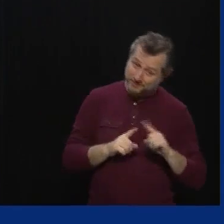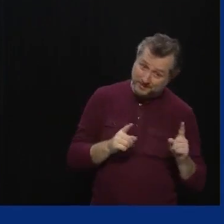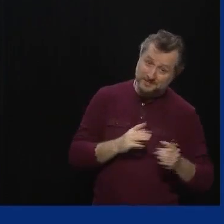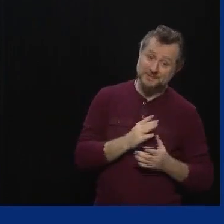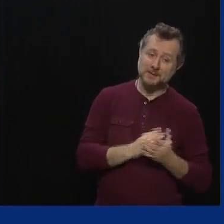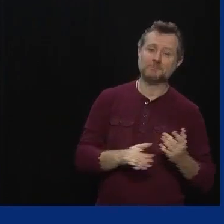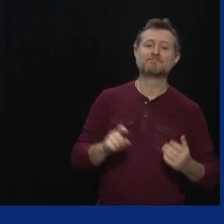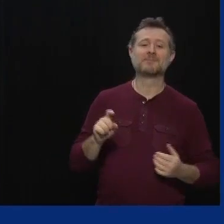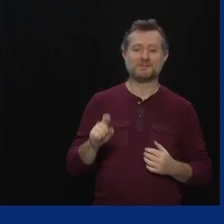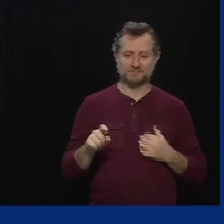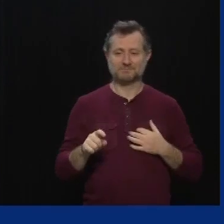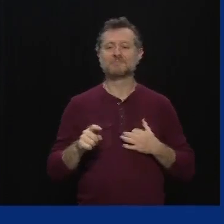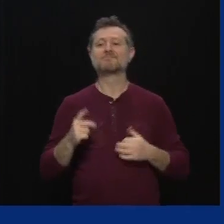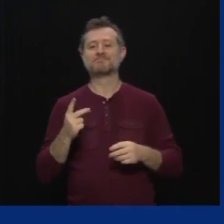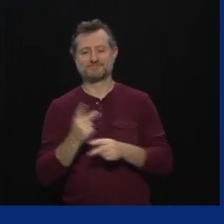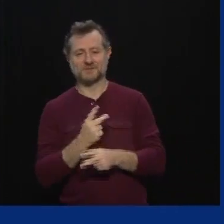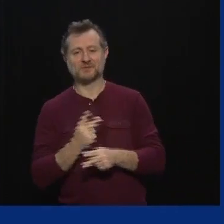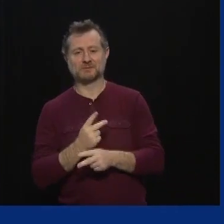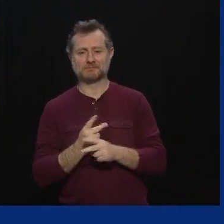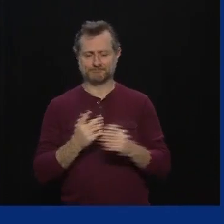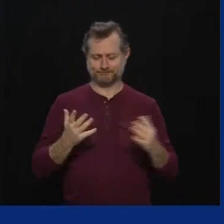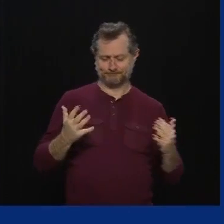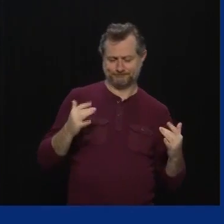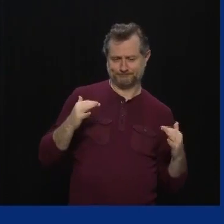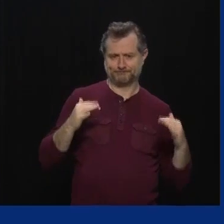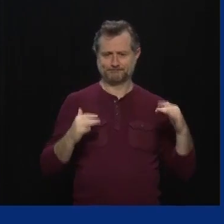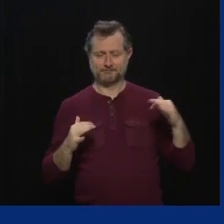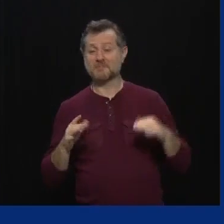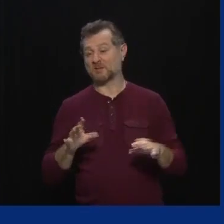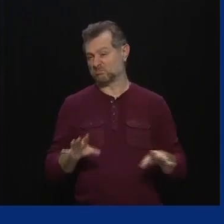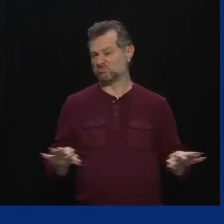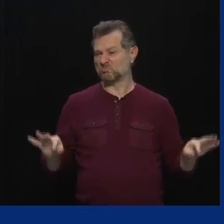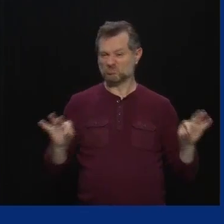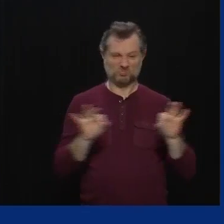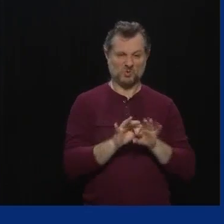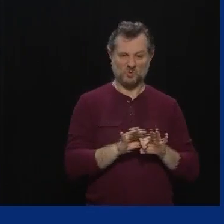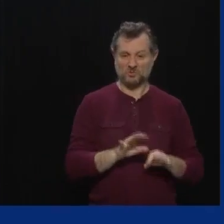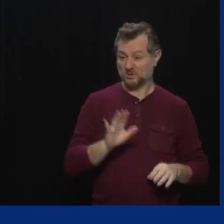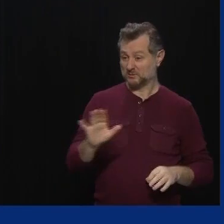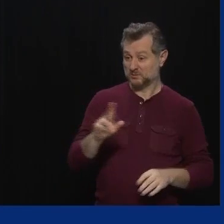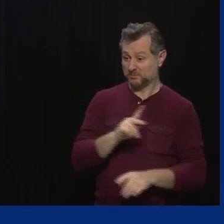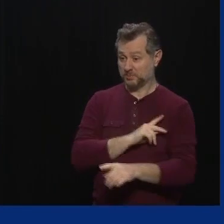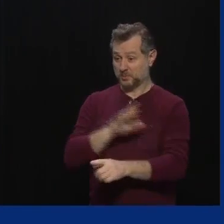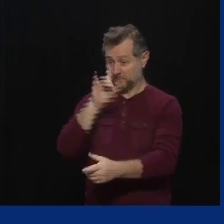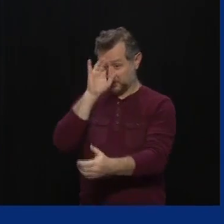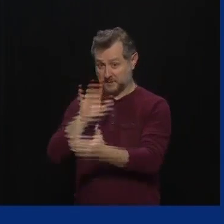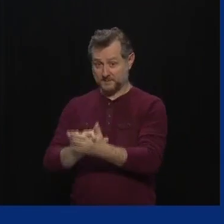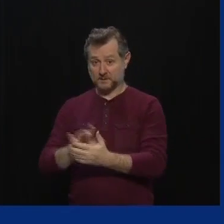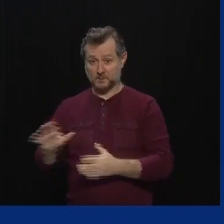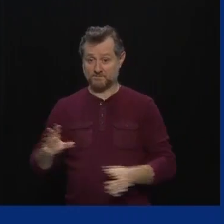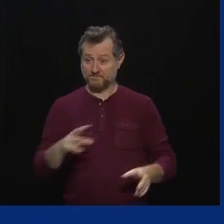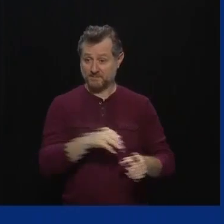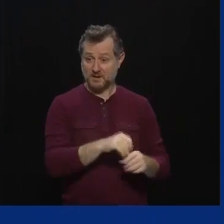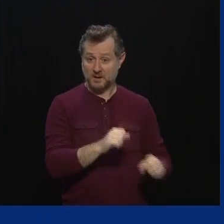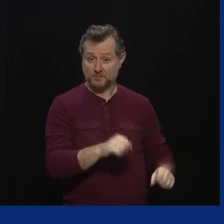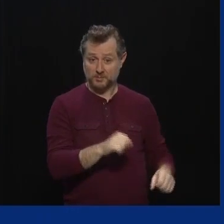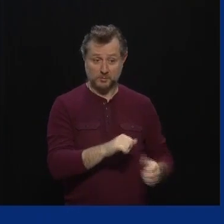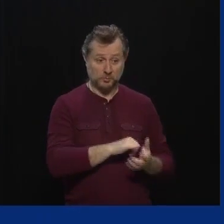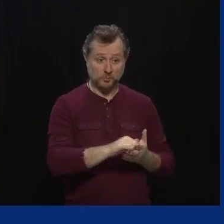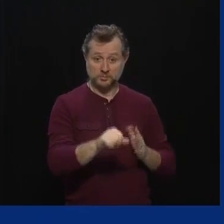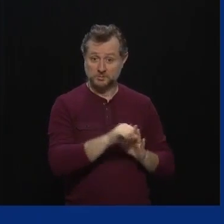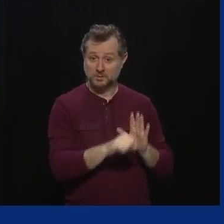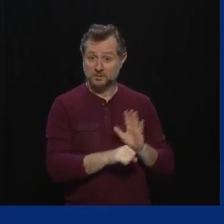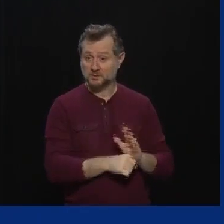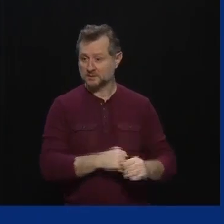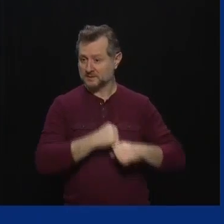important, and to the extent that someone's personal beliefs interfere with my ability and the people of the state of New York to be safe and secure, then their